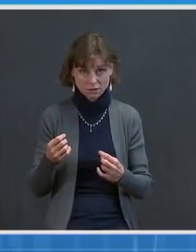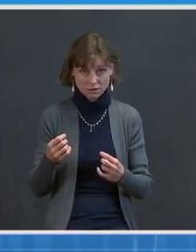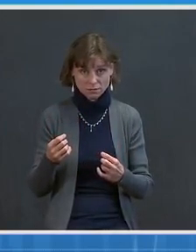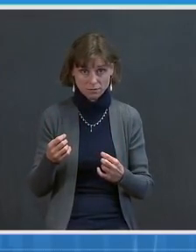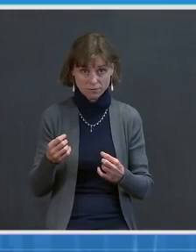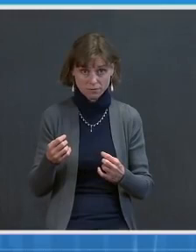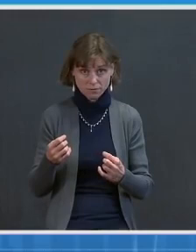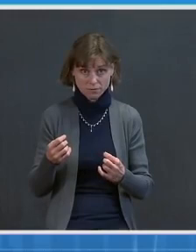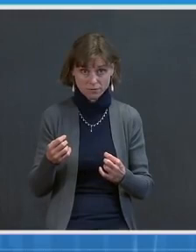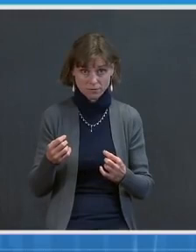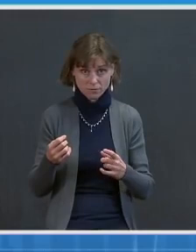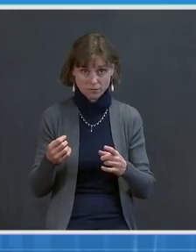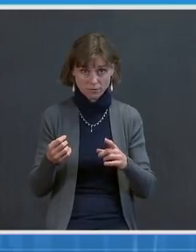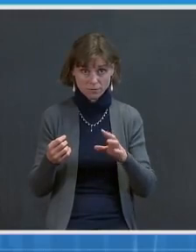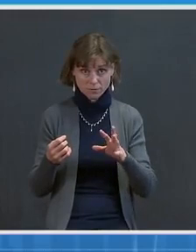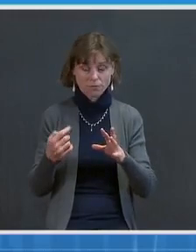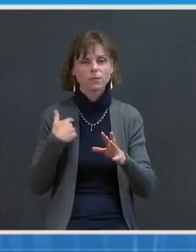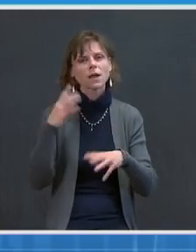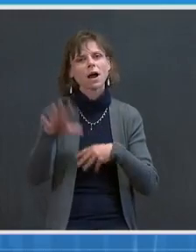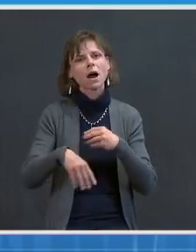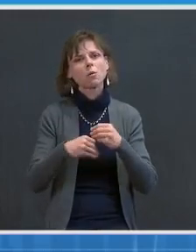it. Yes, and I would add that